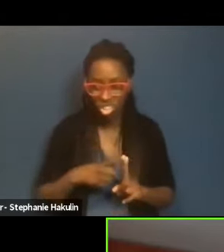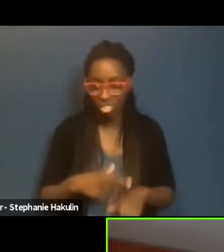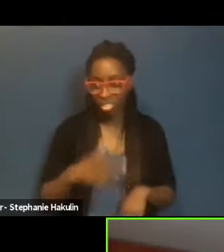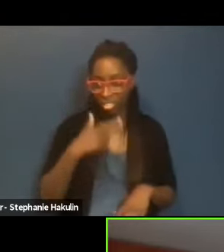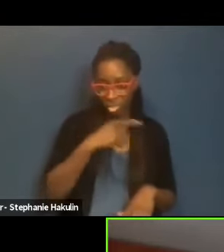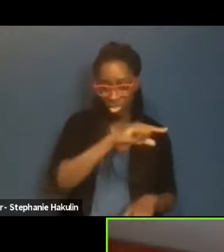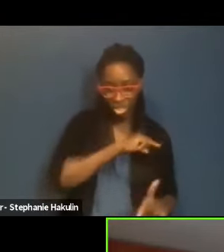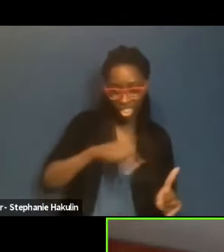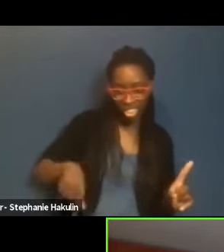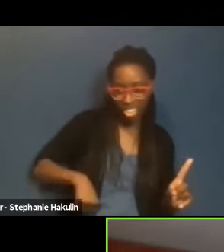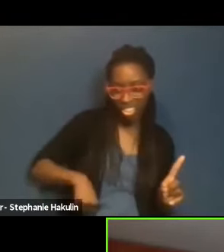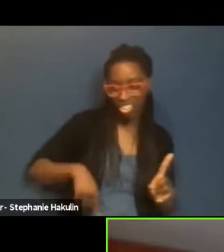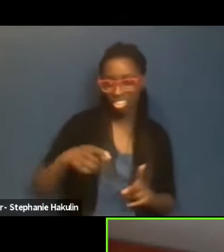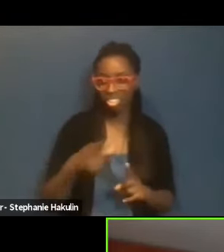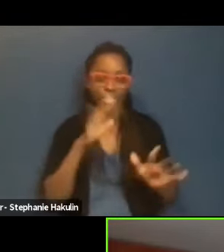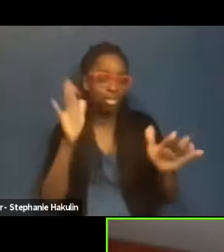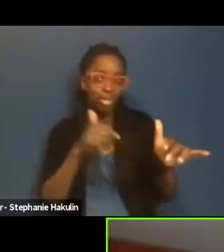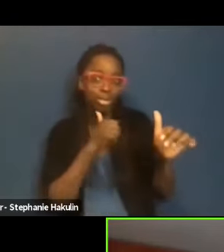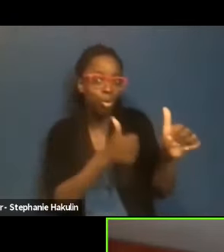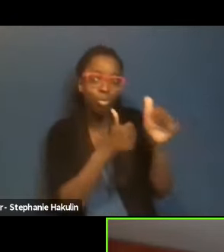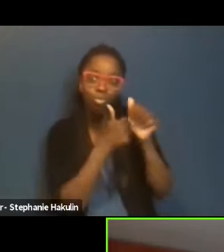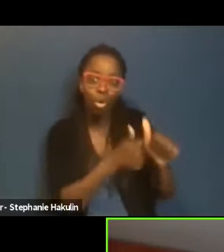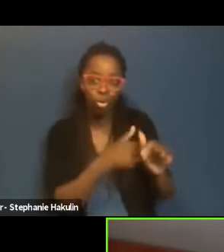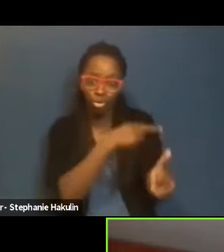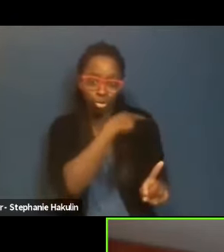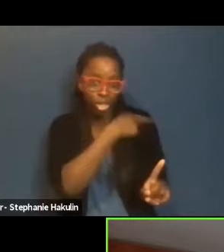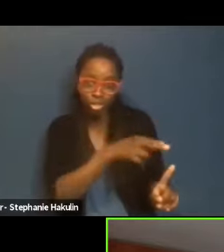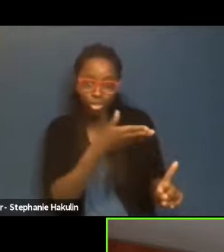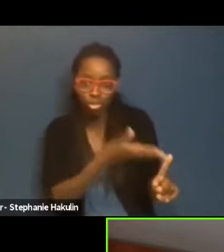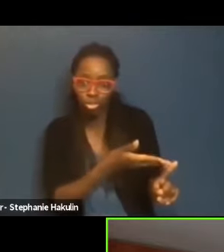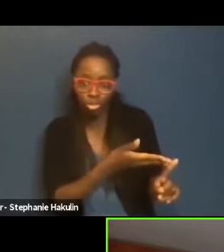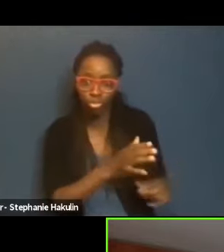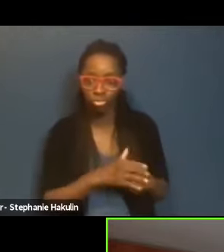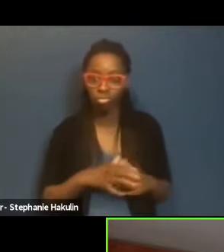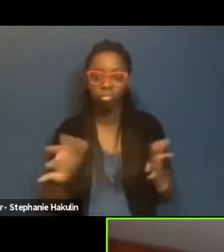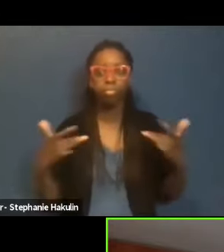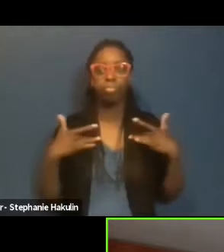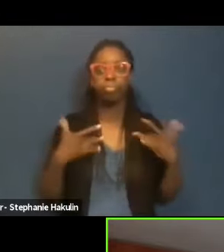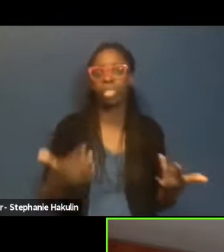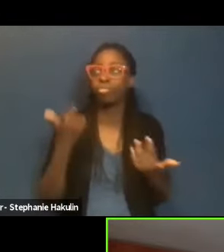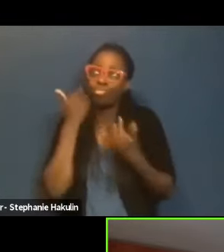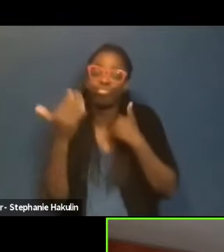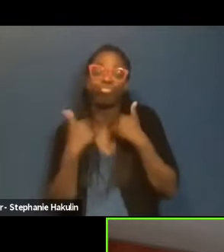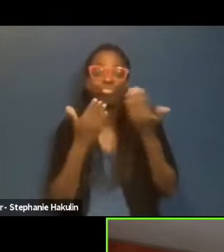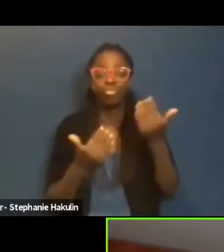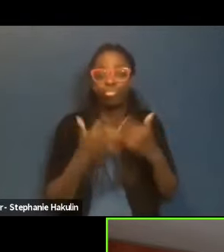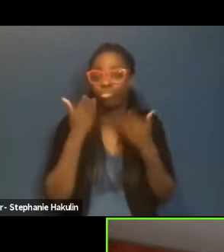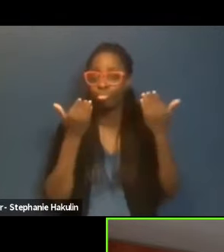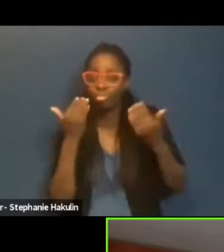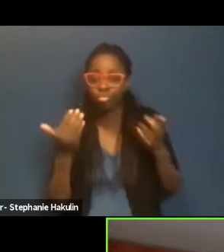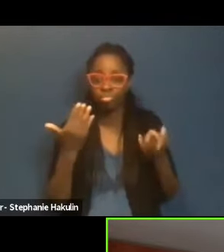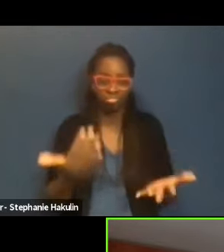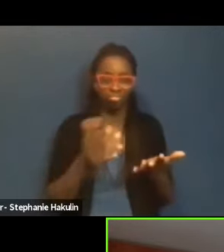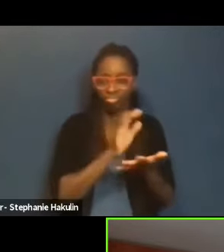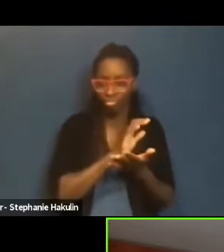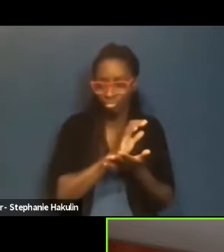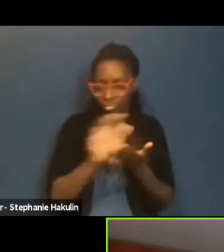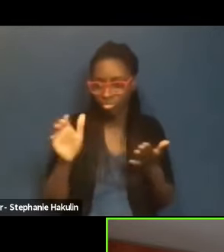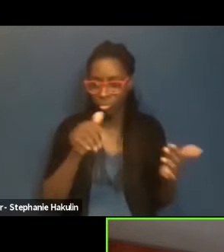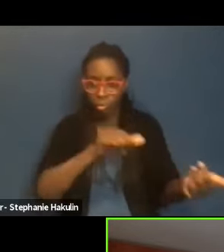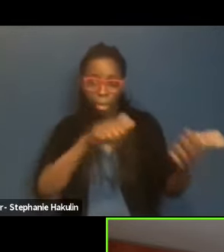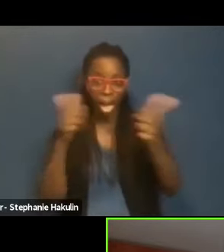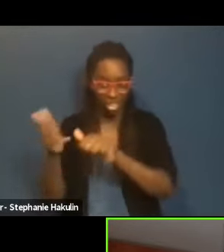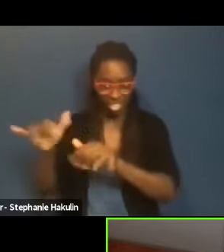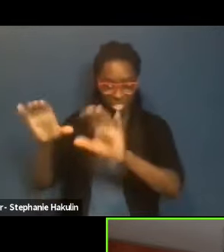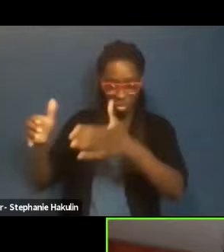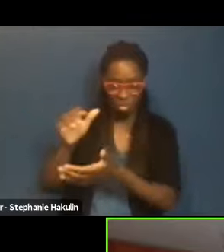non-penitents, the disrespectful, disgraceful, and depraved. Blessed be the outcast, the unbaptized, and the sinners who hold ball in front of the church